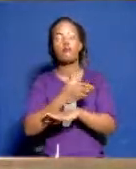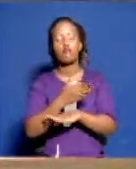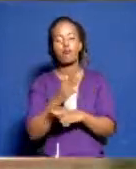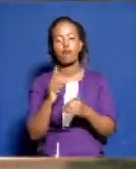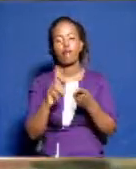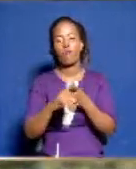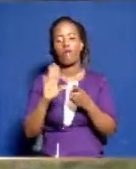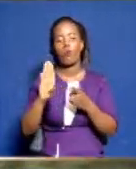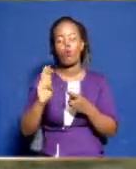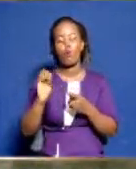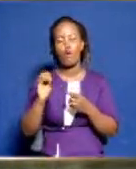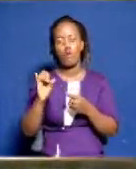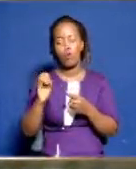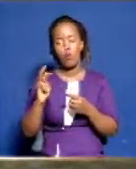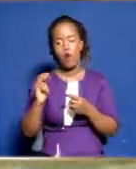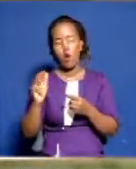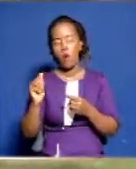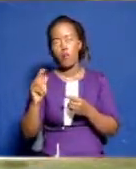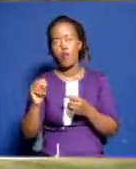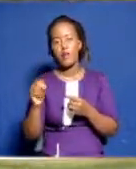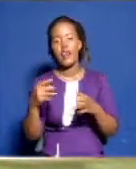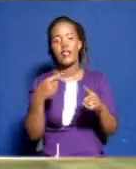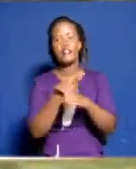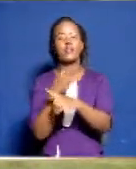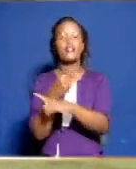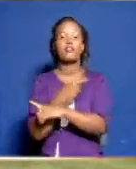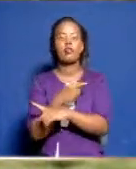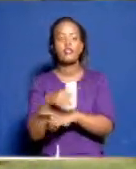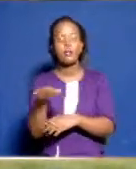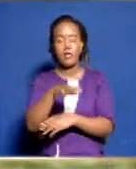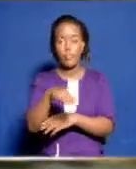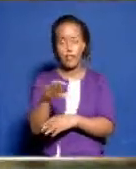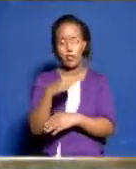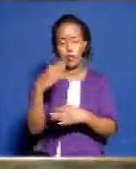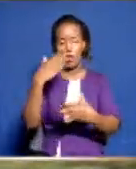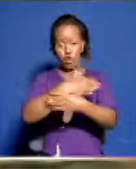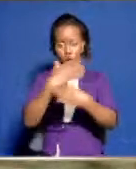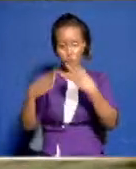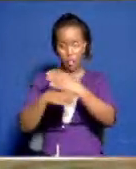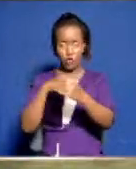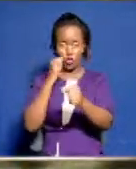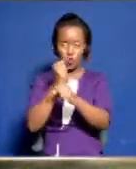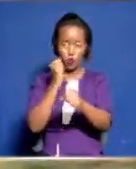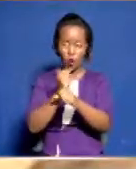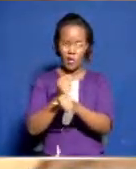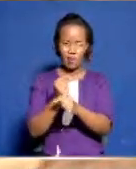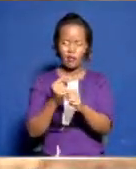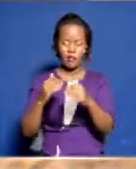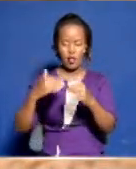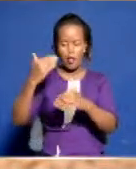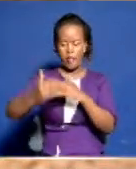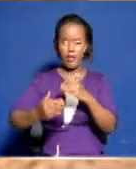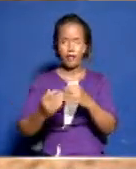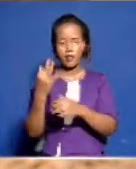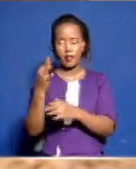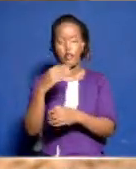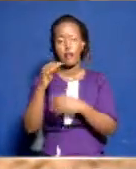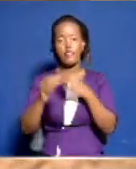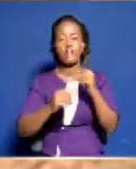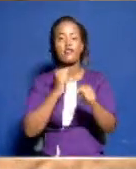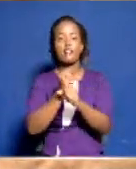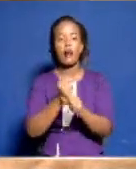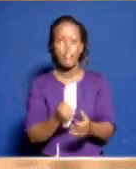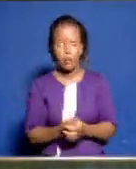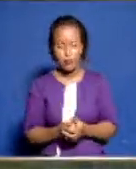Charagita, Pasenga, Silanga, Chagwe, Kwamombi, with the construction works expected to take 3 years. All Joro Orok MP